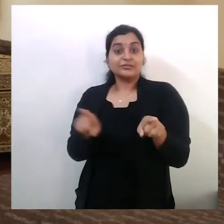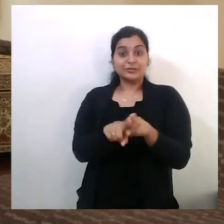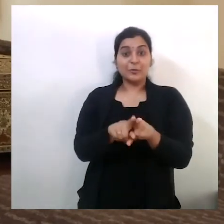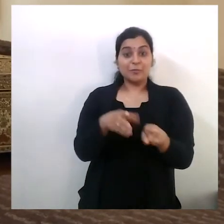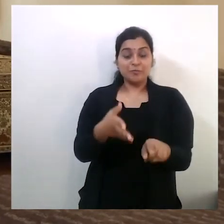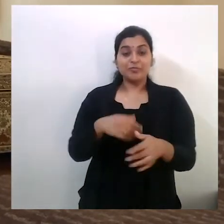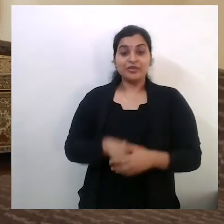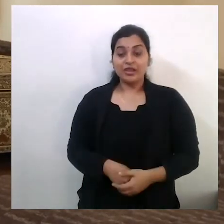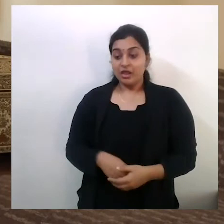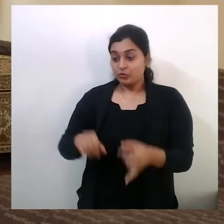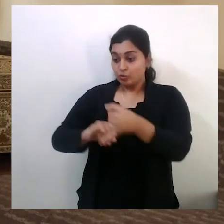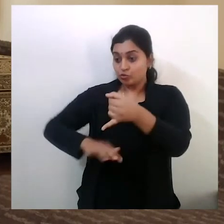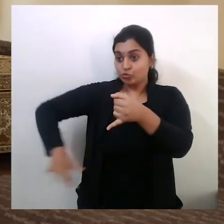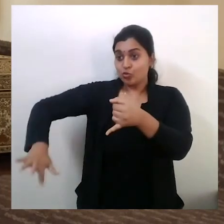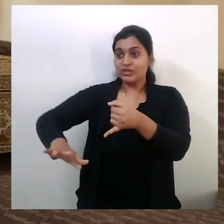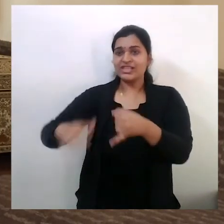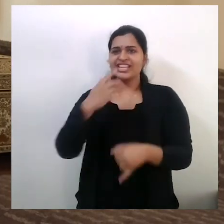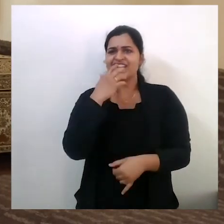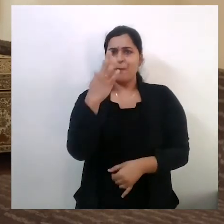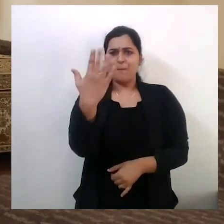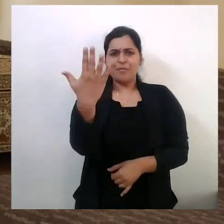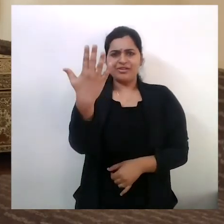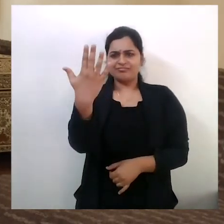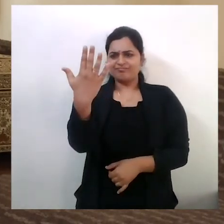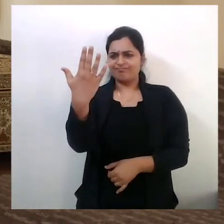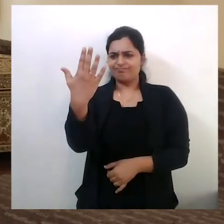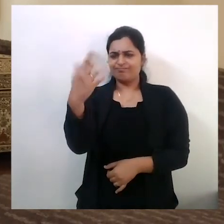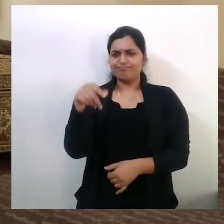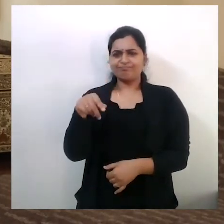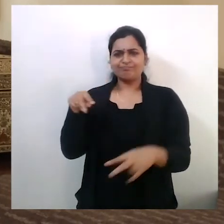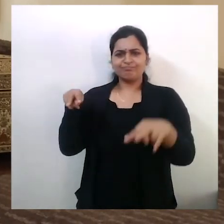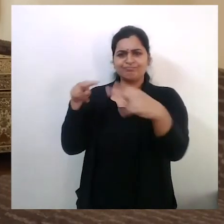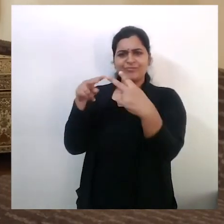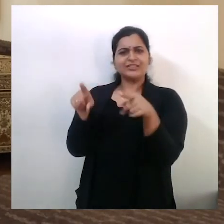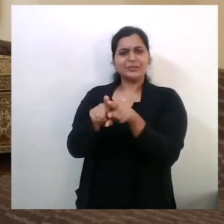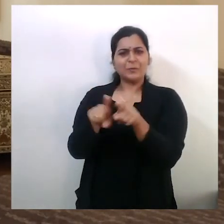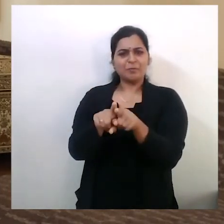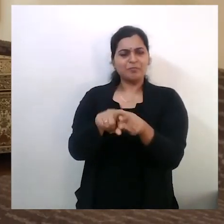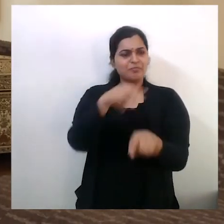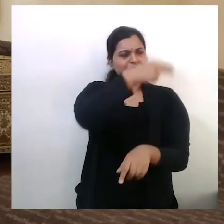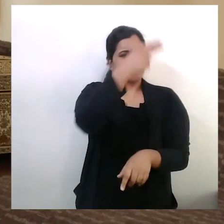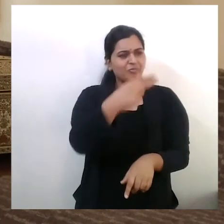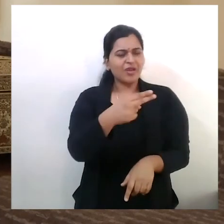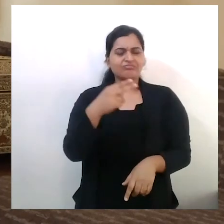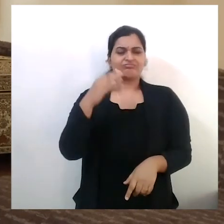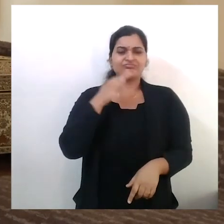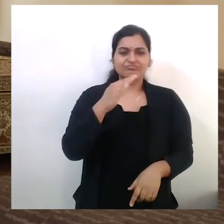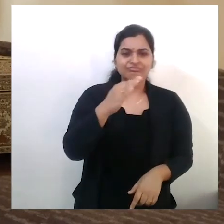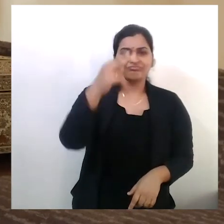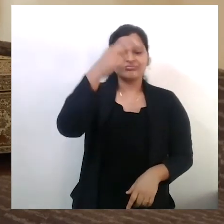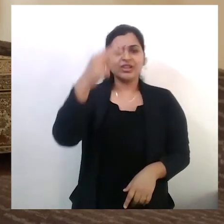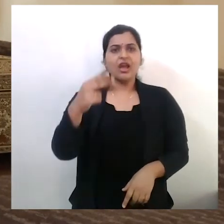society, and we have seen that as times progressed, a lot of